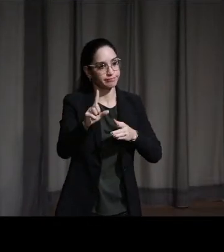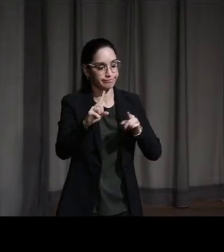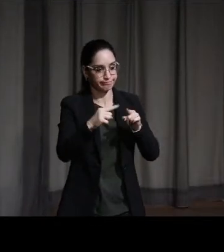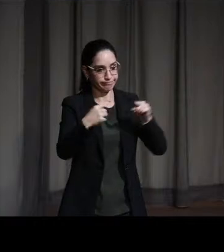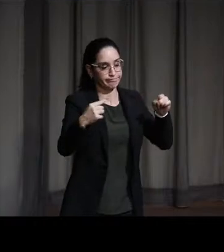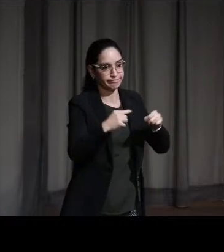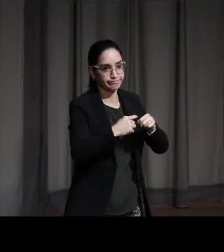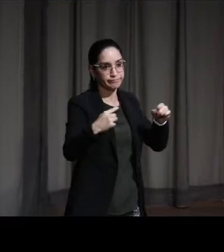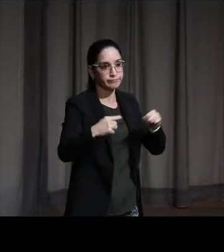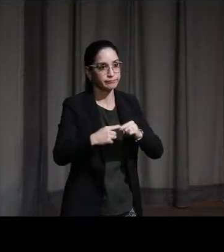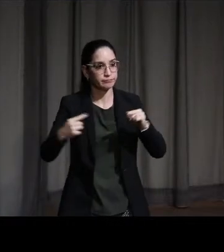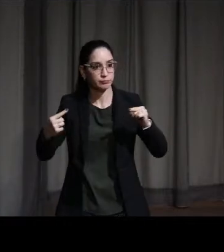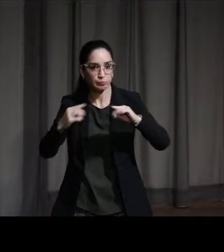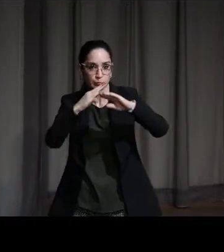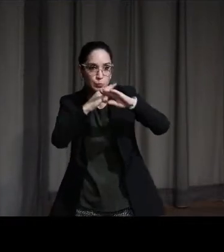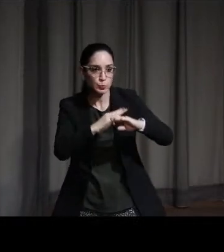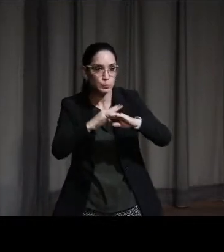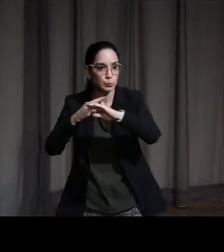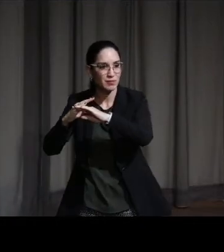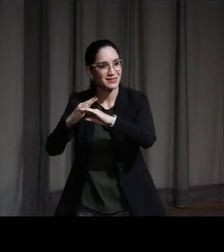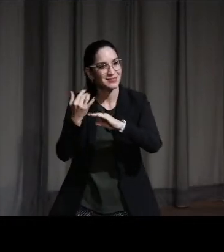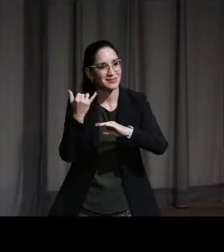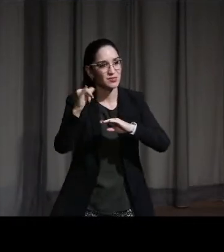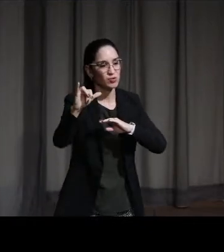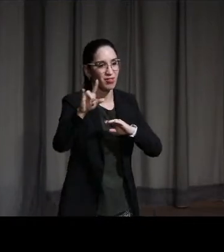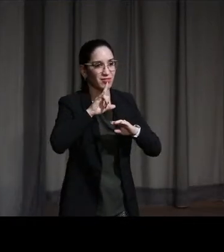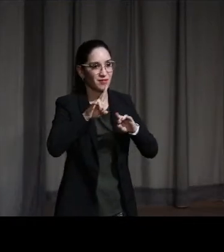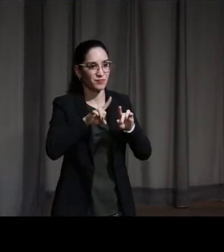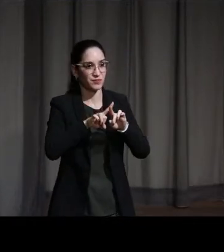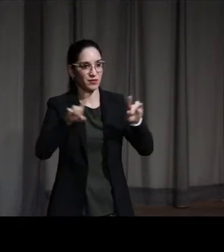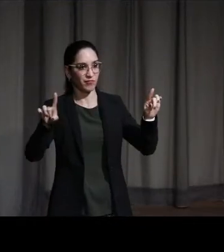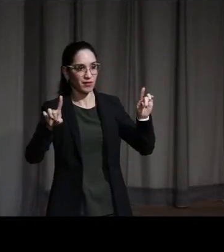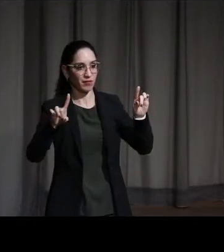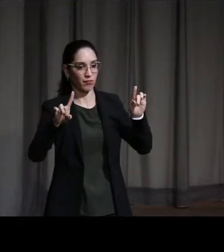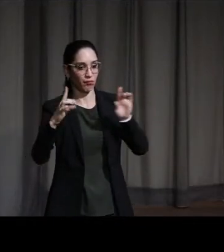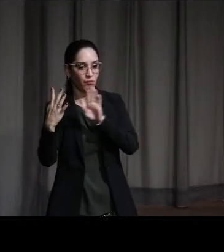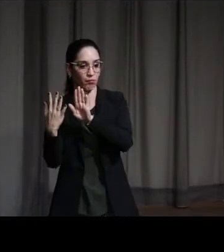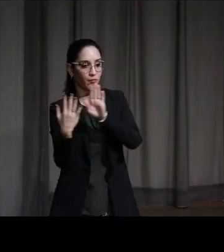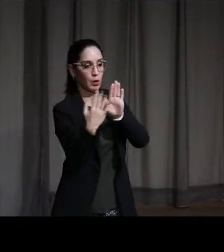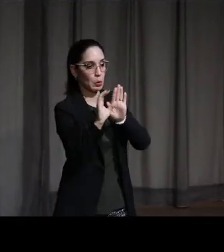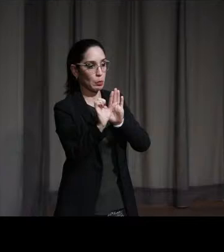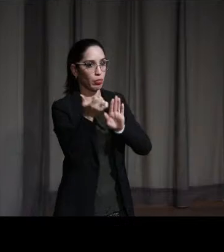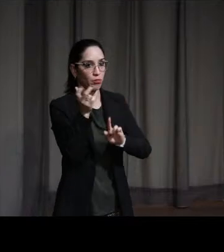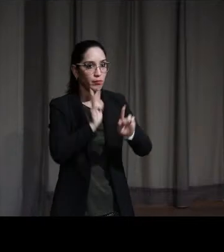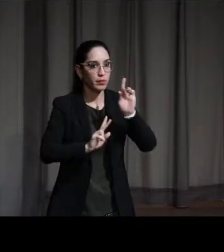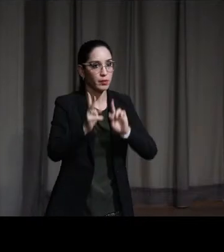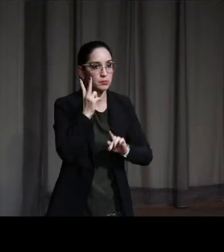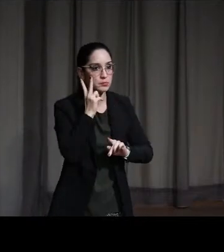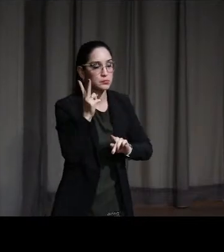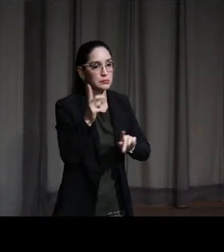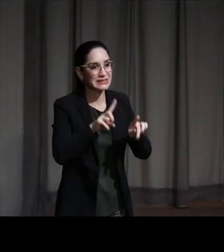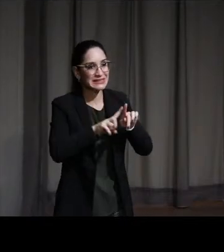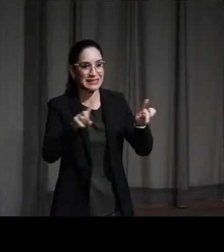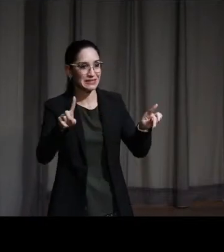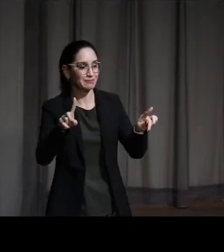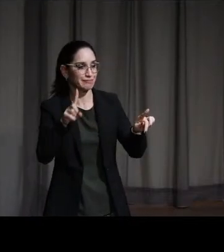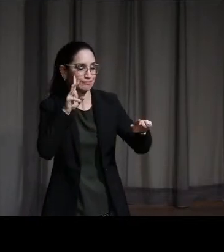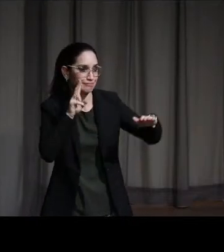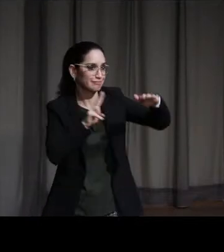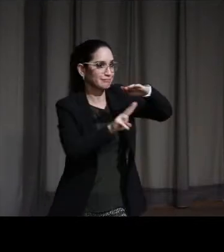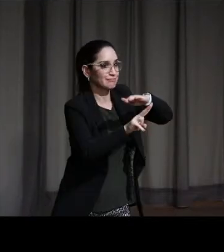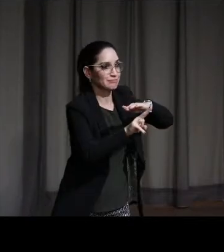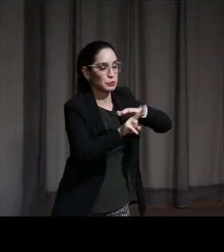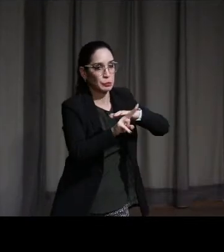initial film I mentioned, PM, seem so innocuous by comparison to others. And so it's a kind of an unpredictable thing, but it is a little bit of